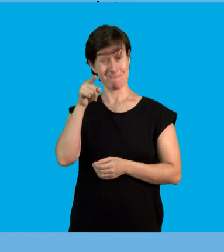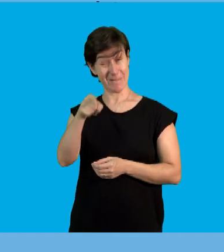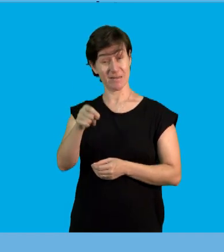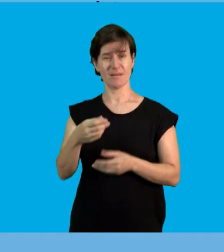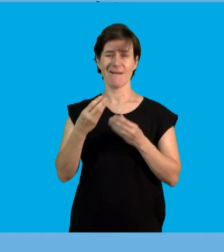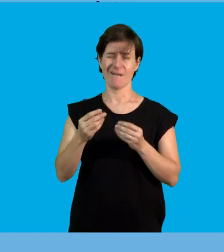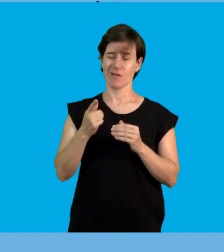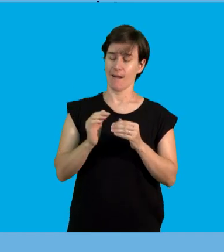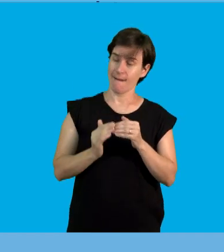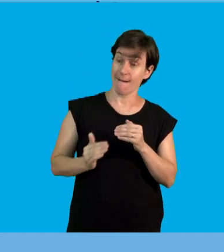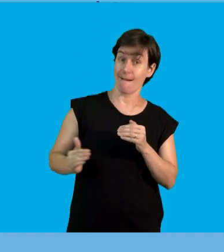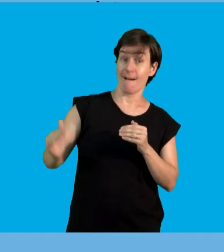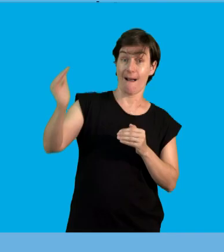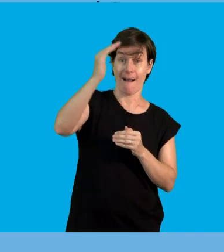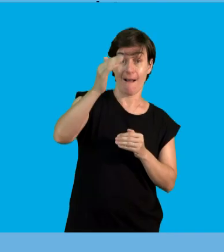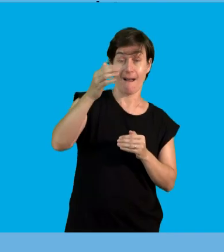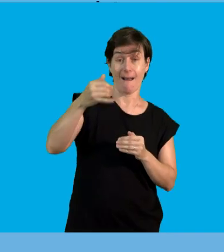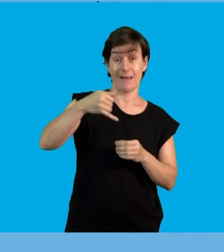high